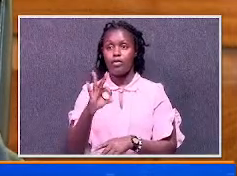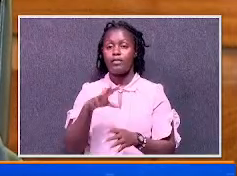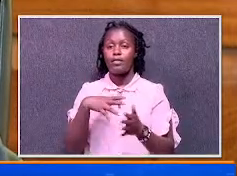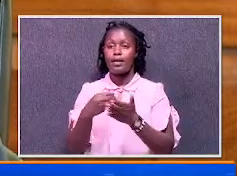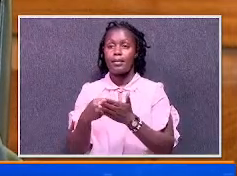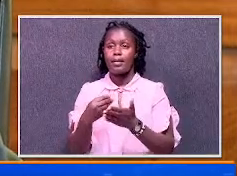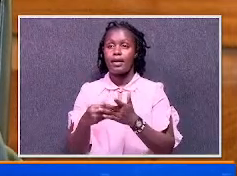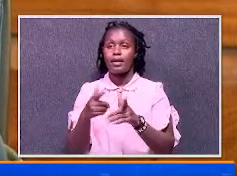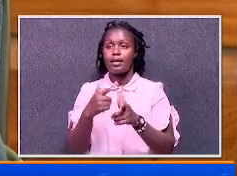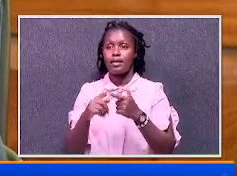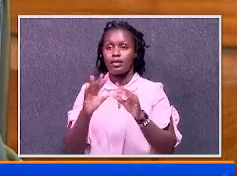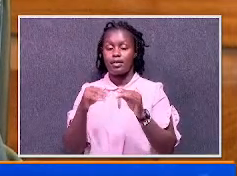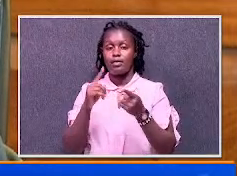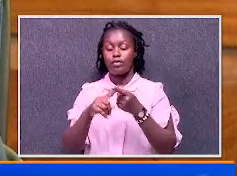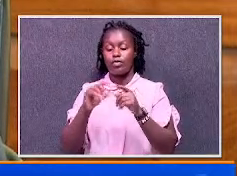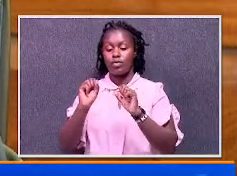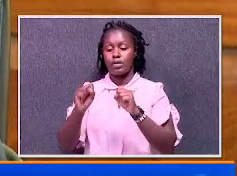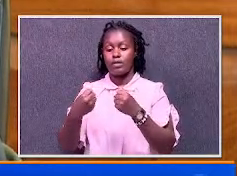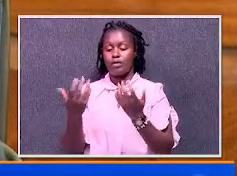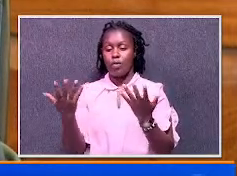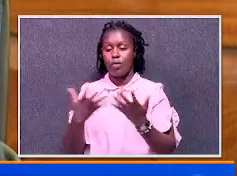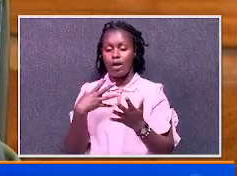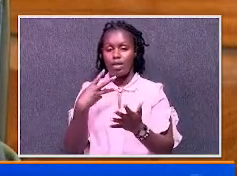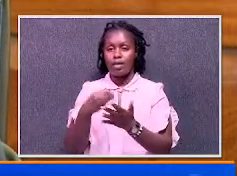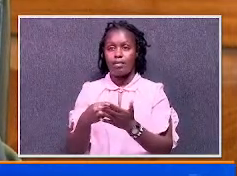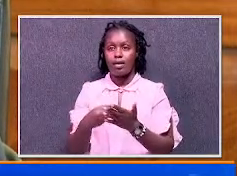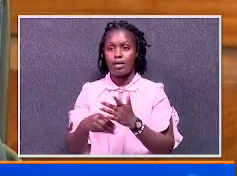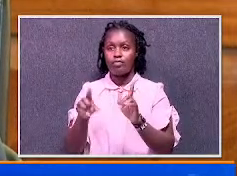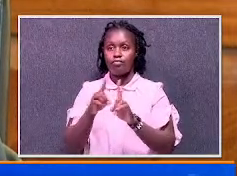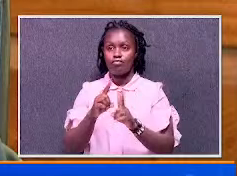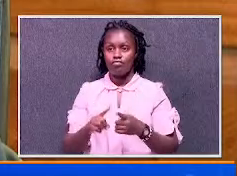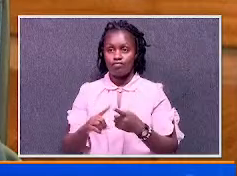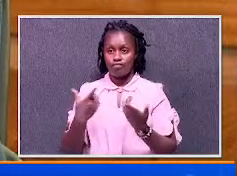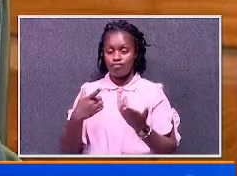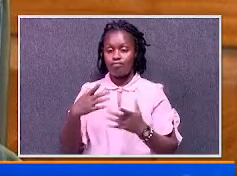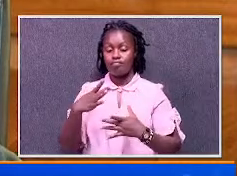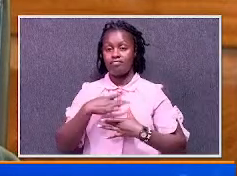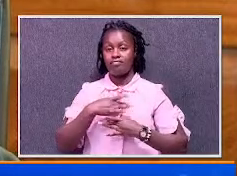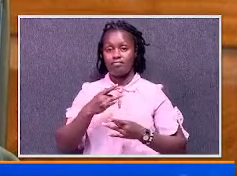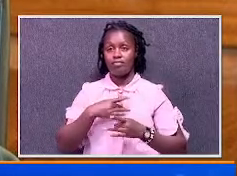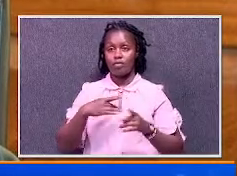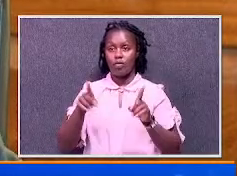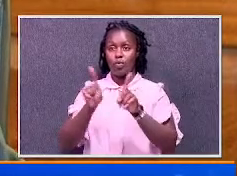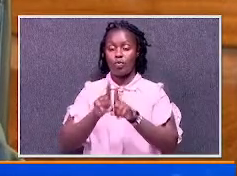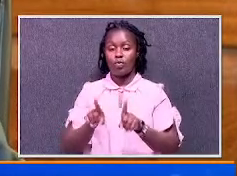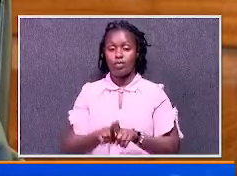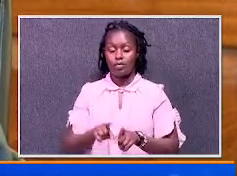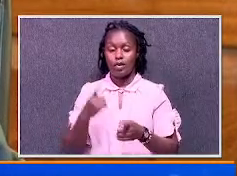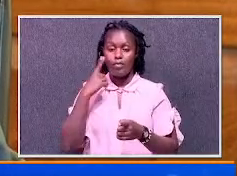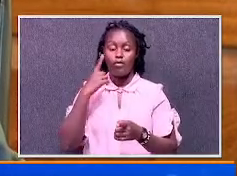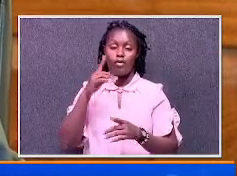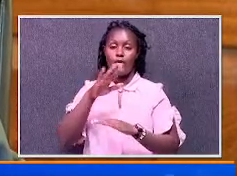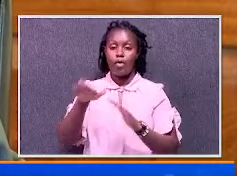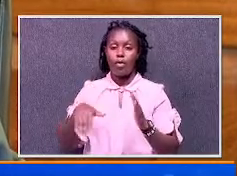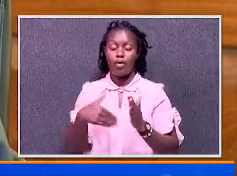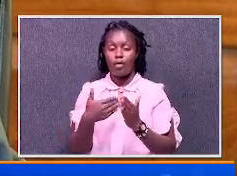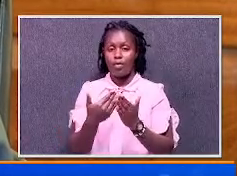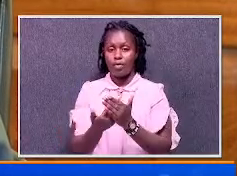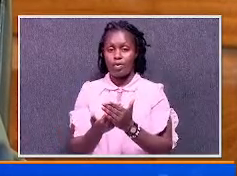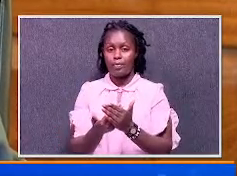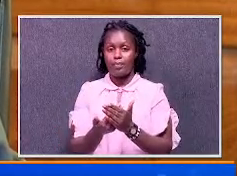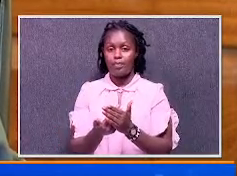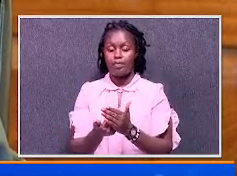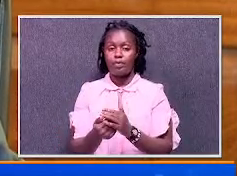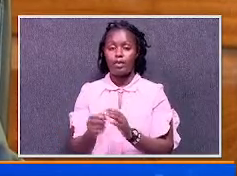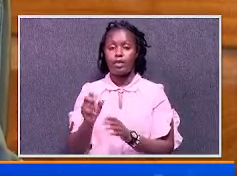amount goes to a saving scheme where the money earns interest. In addition, for every shilling